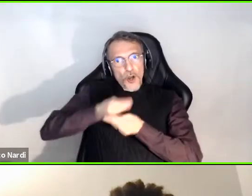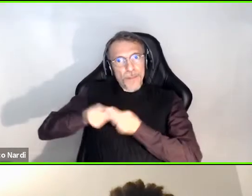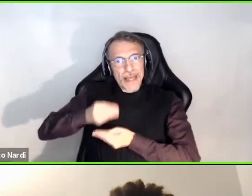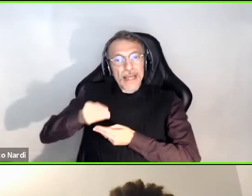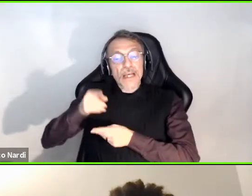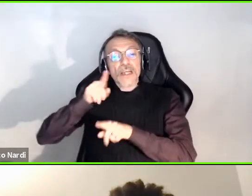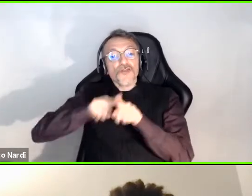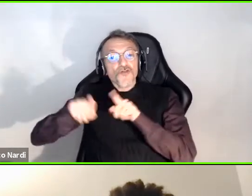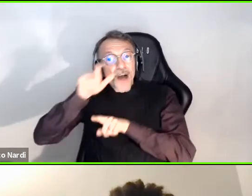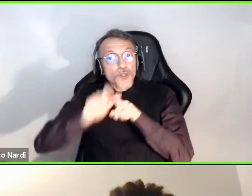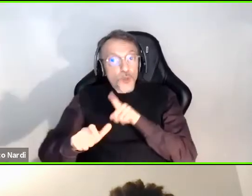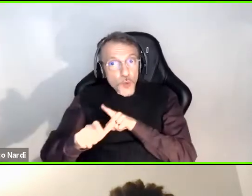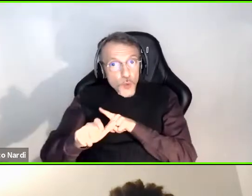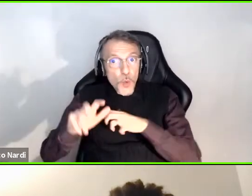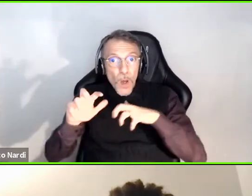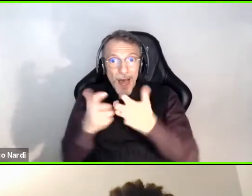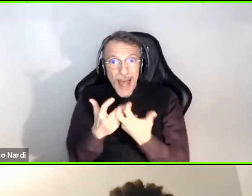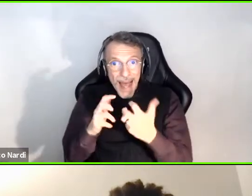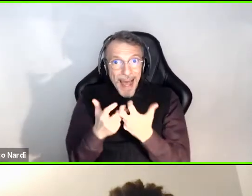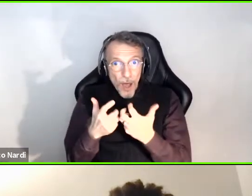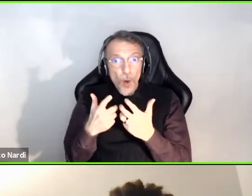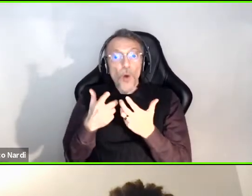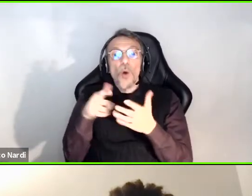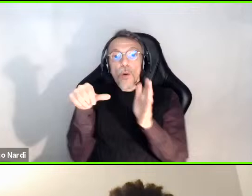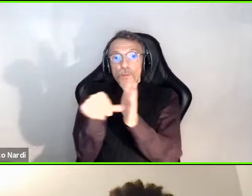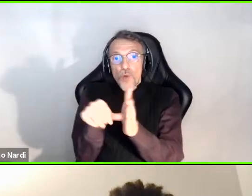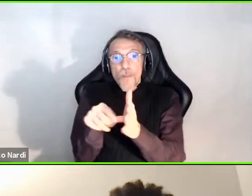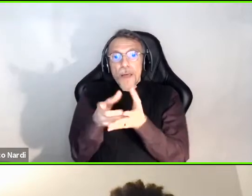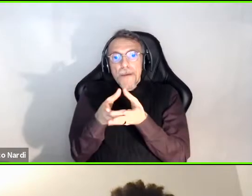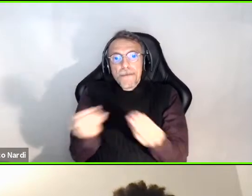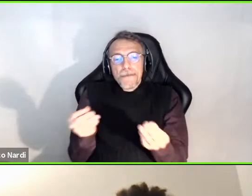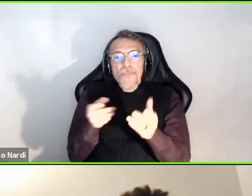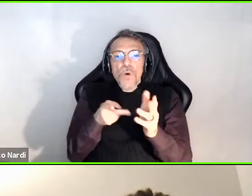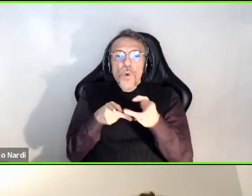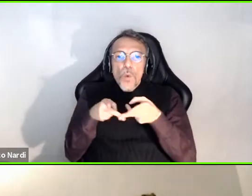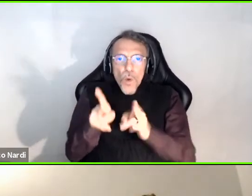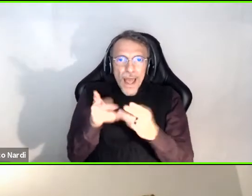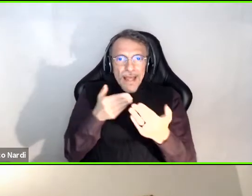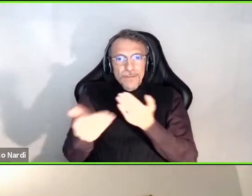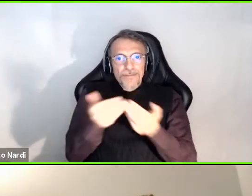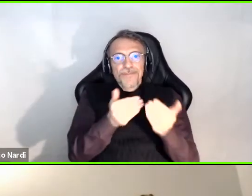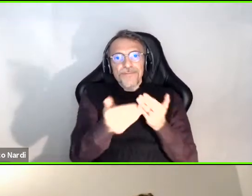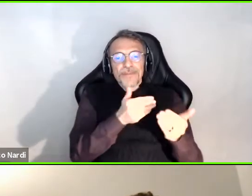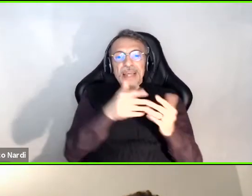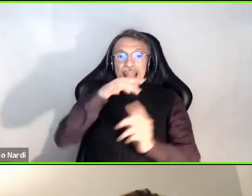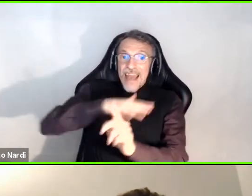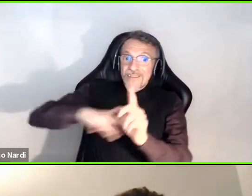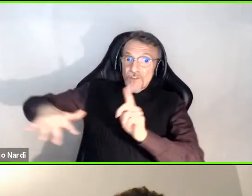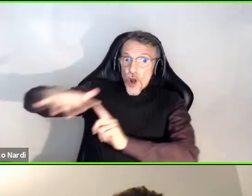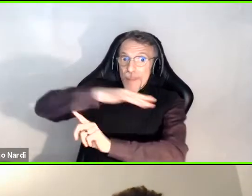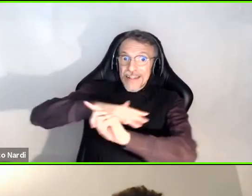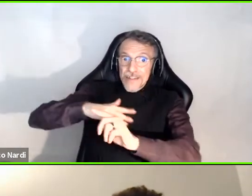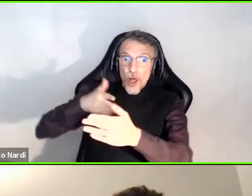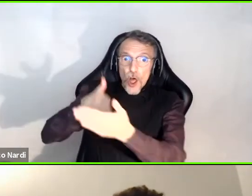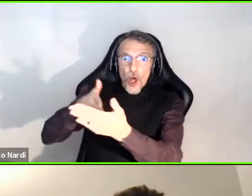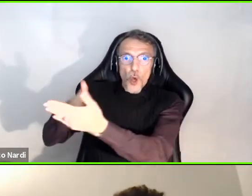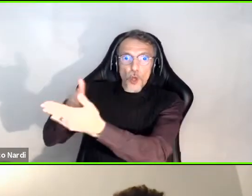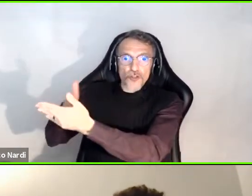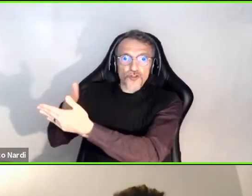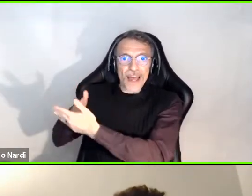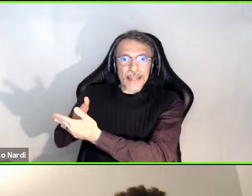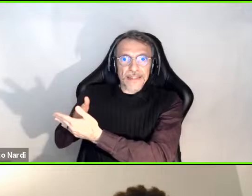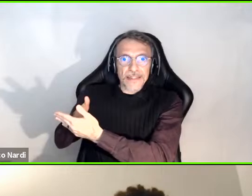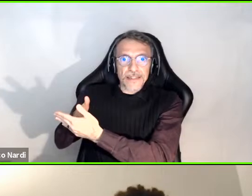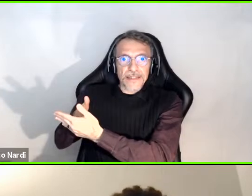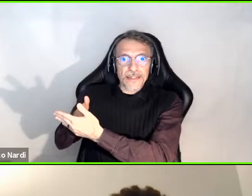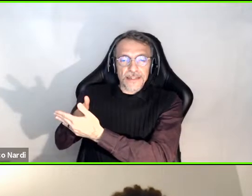to solve the problem in a way that addresses also the environmental constraints that we are